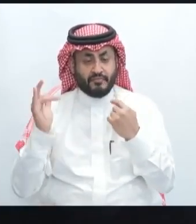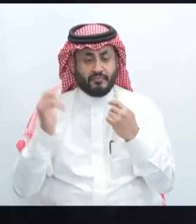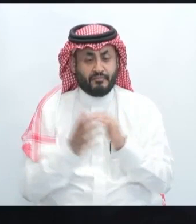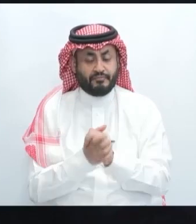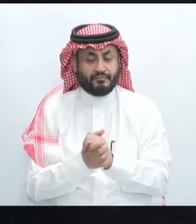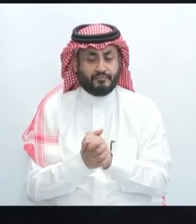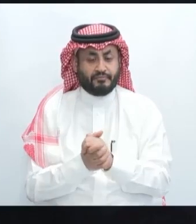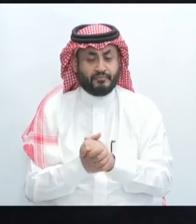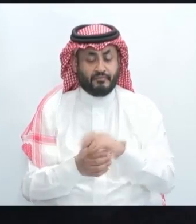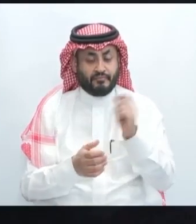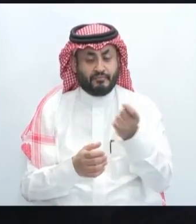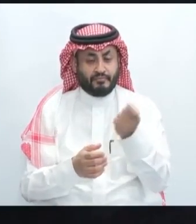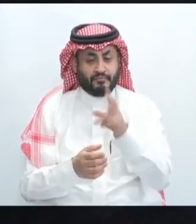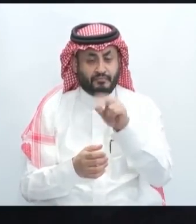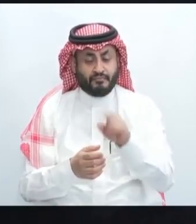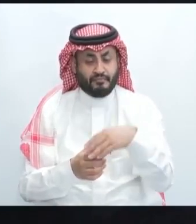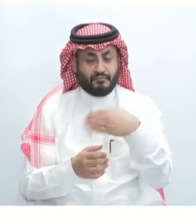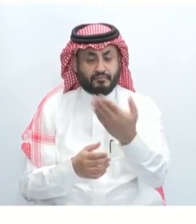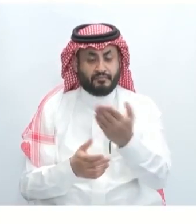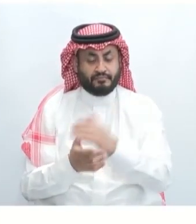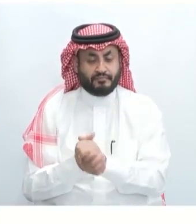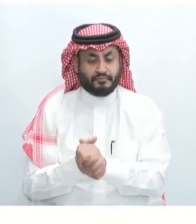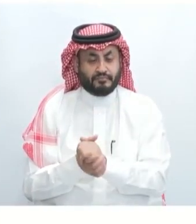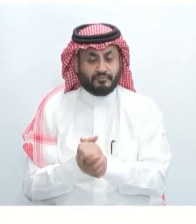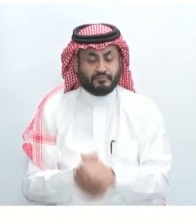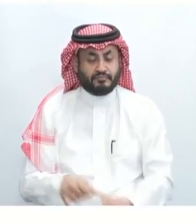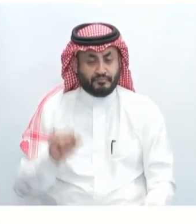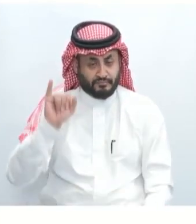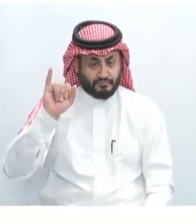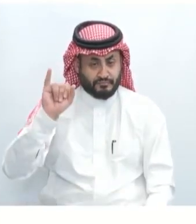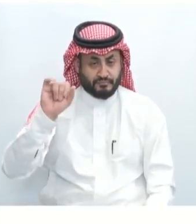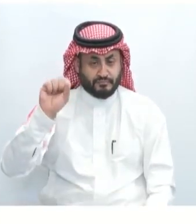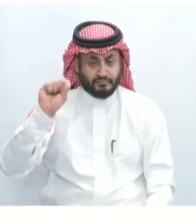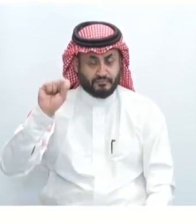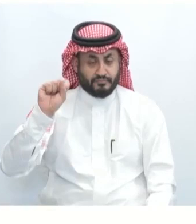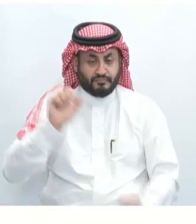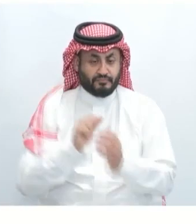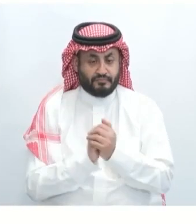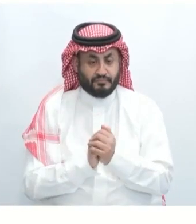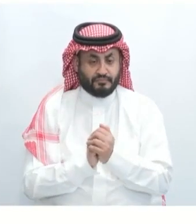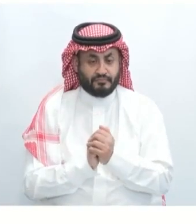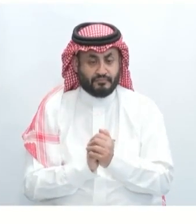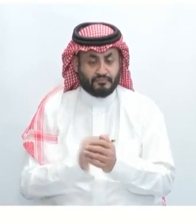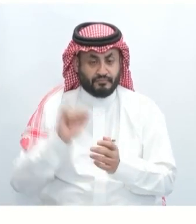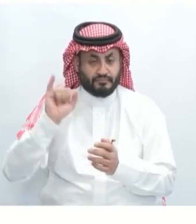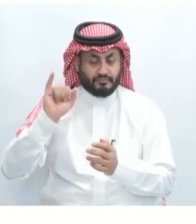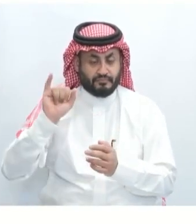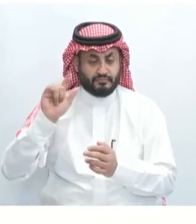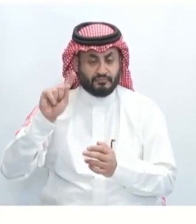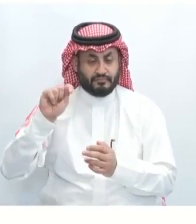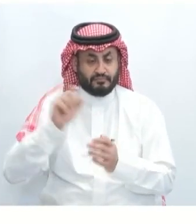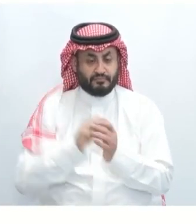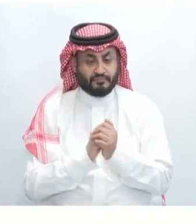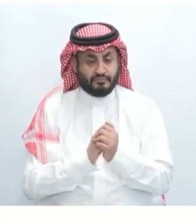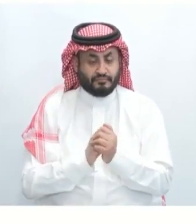will trace. So we have this, is it green? Capital I, S,